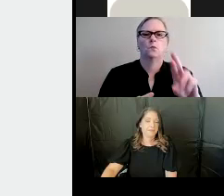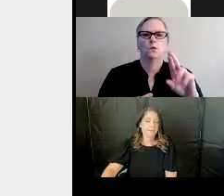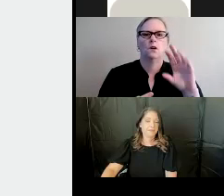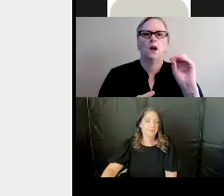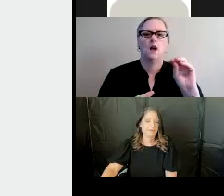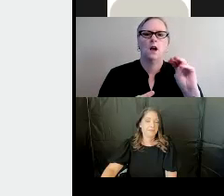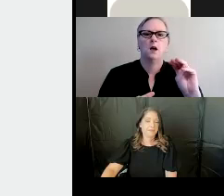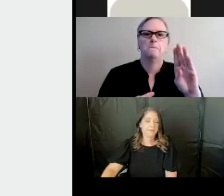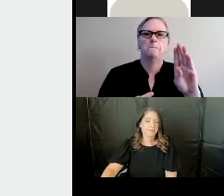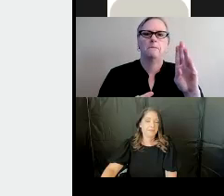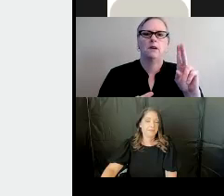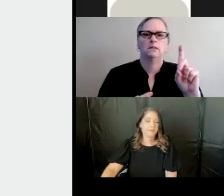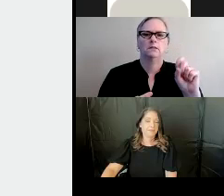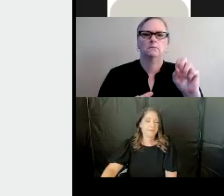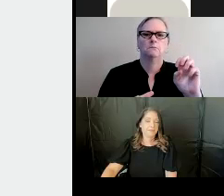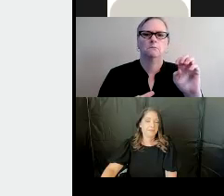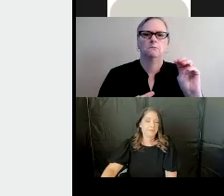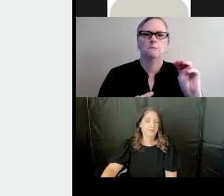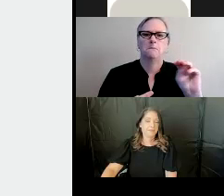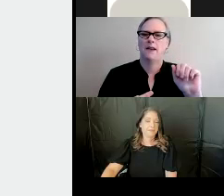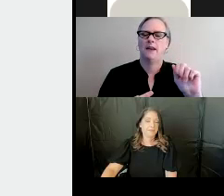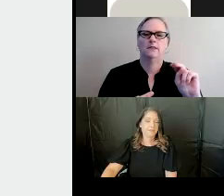either one would be